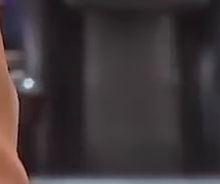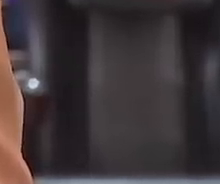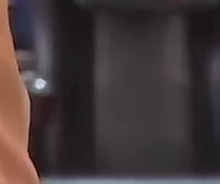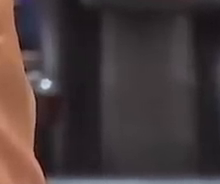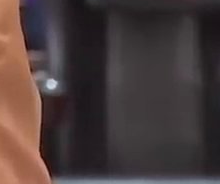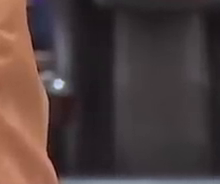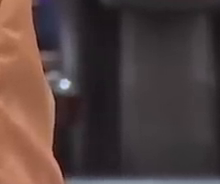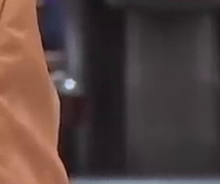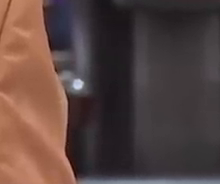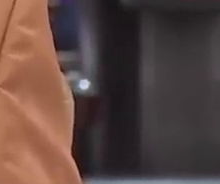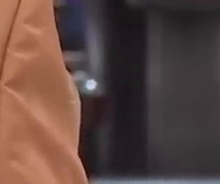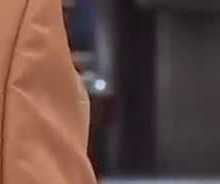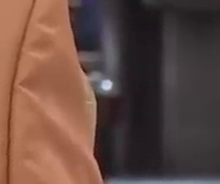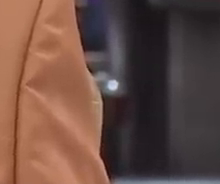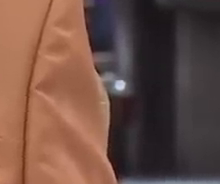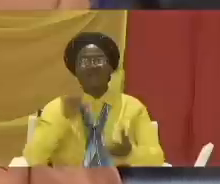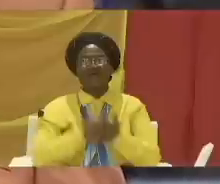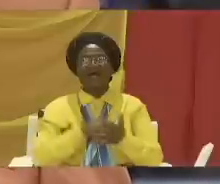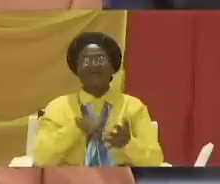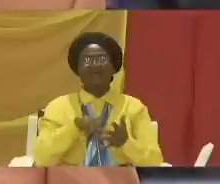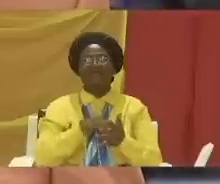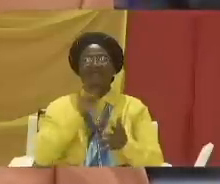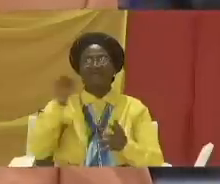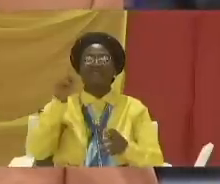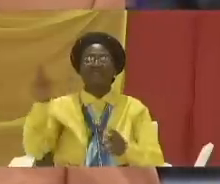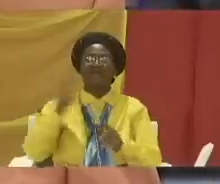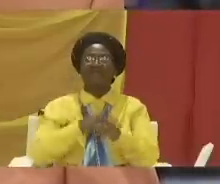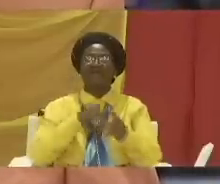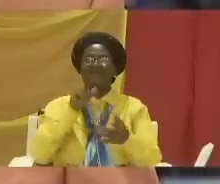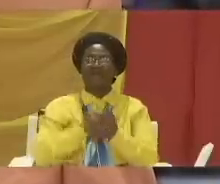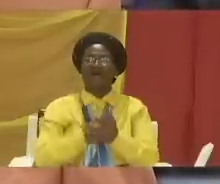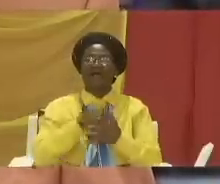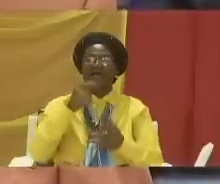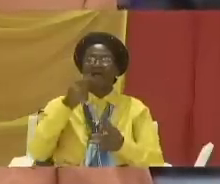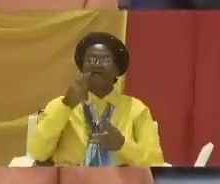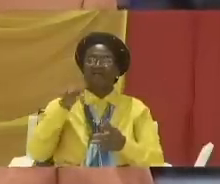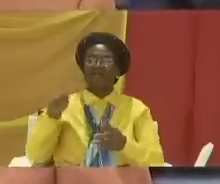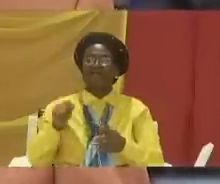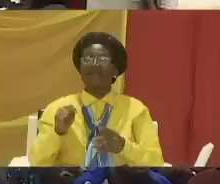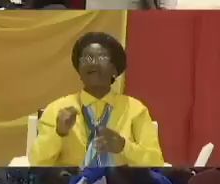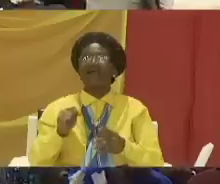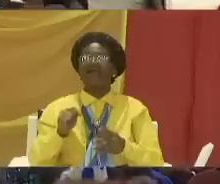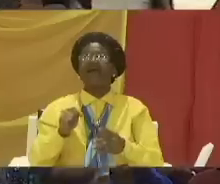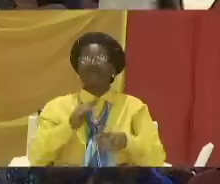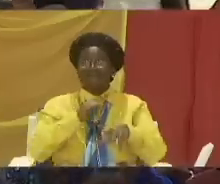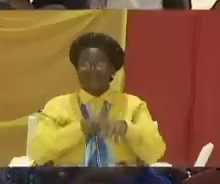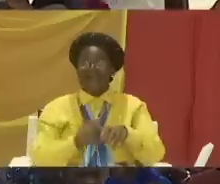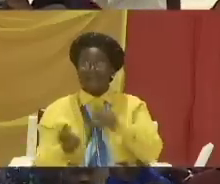forget that this is the month that the tide turned for you.